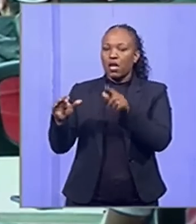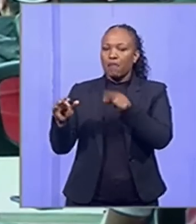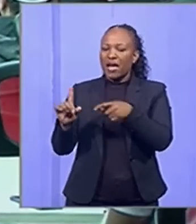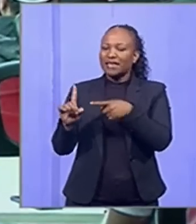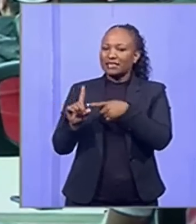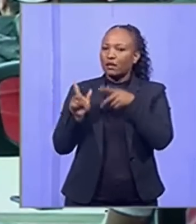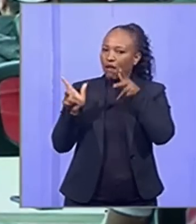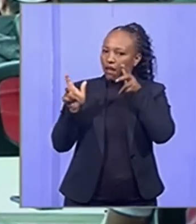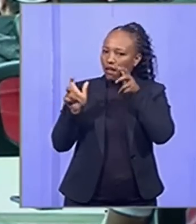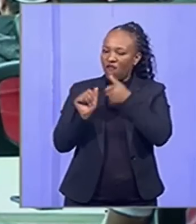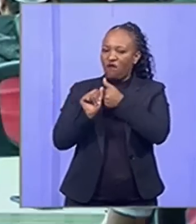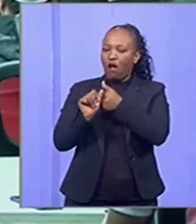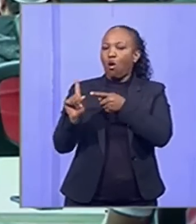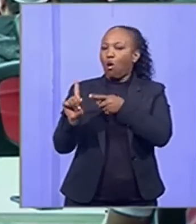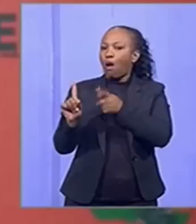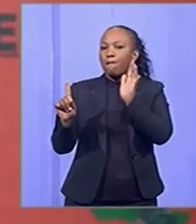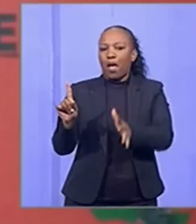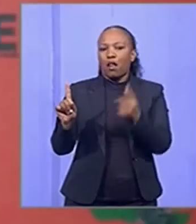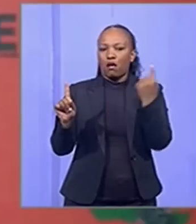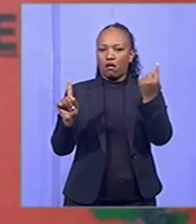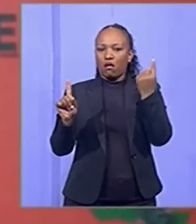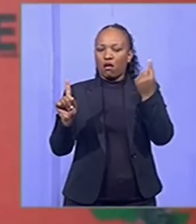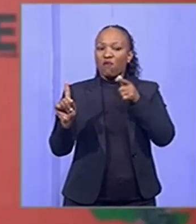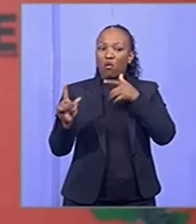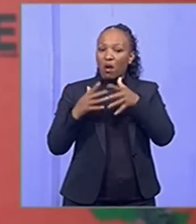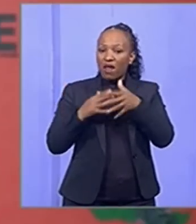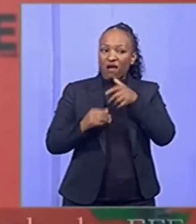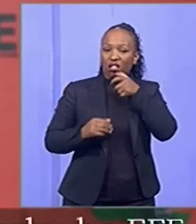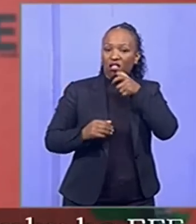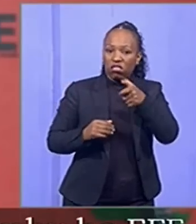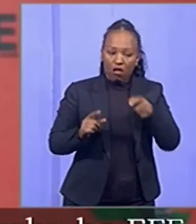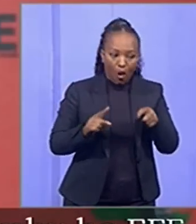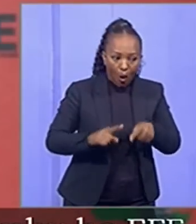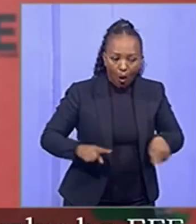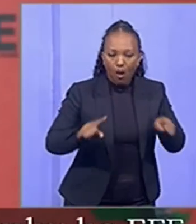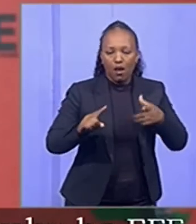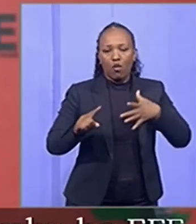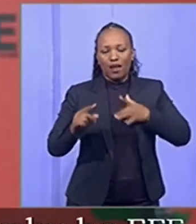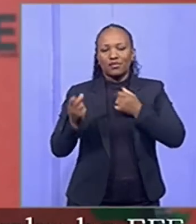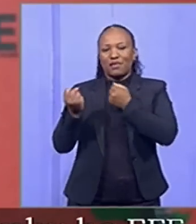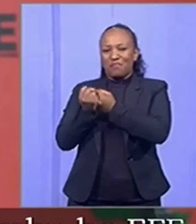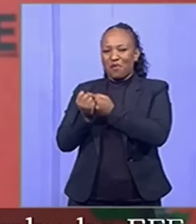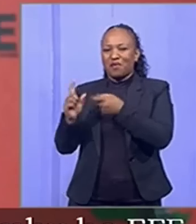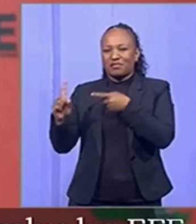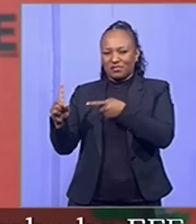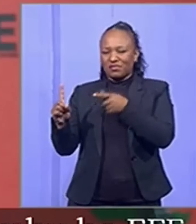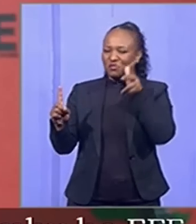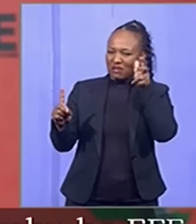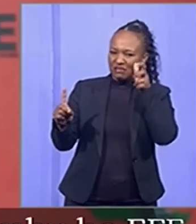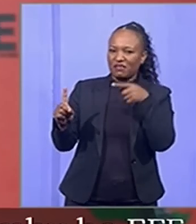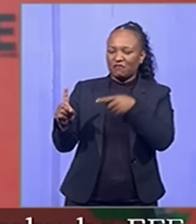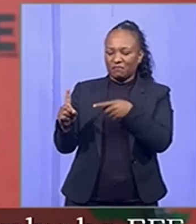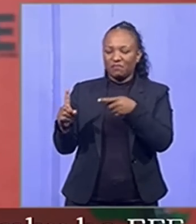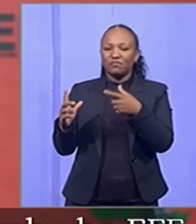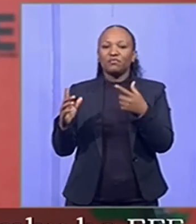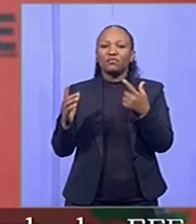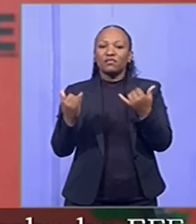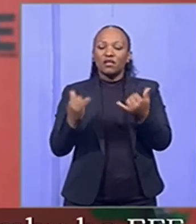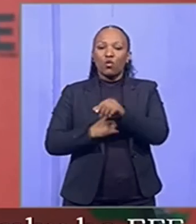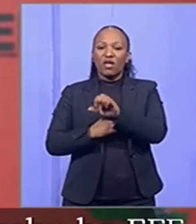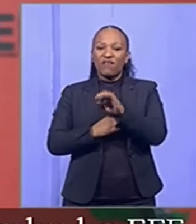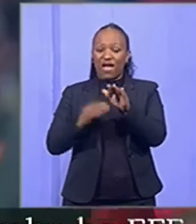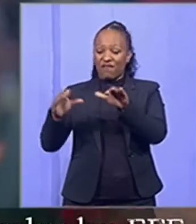se ena a se buang kapa a se tshwaela monwana mme ke taba tse ke nahanang hore di tla bakala yone mokga ona wa